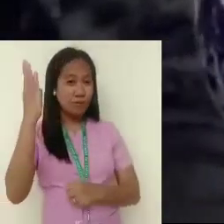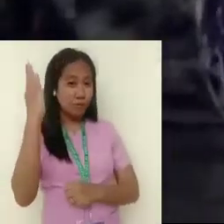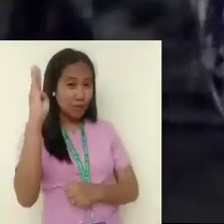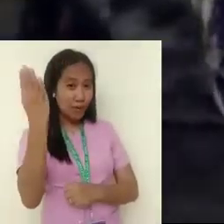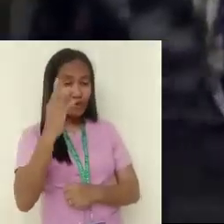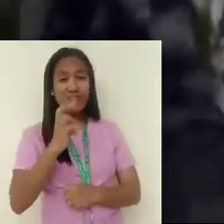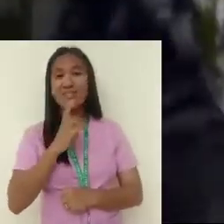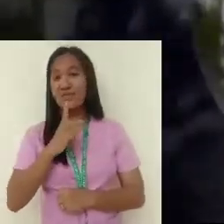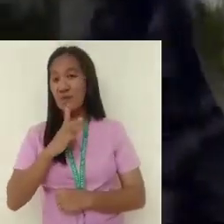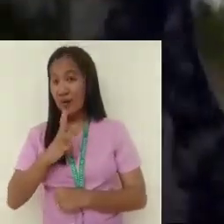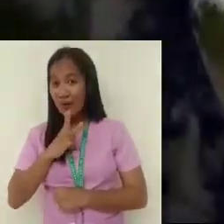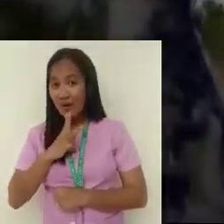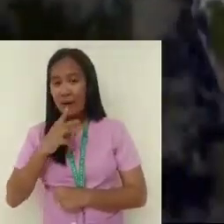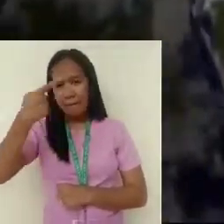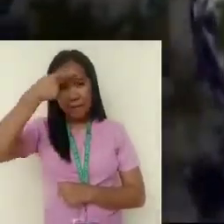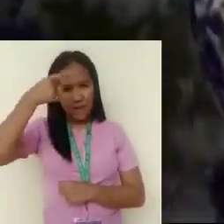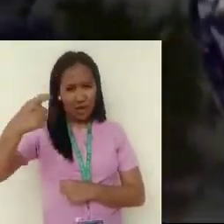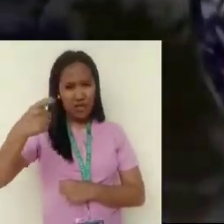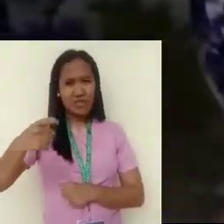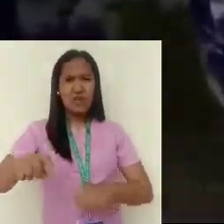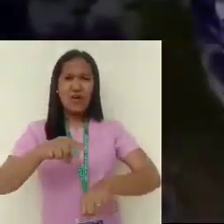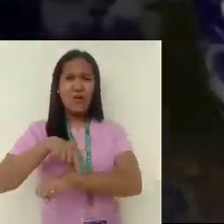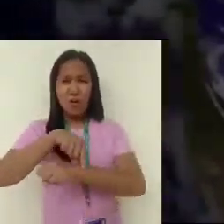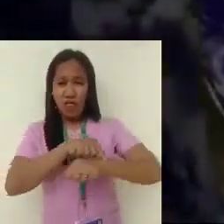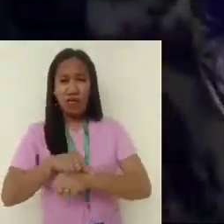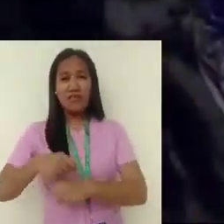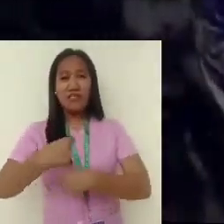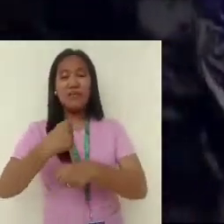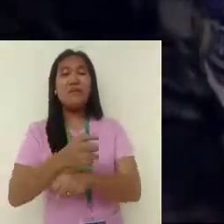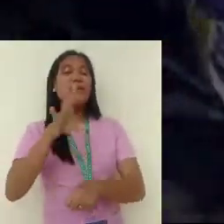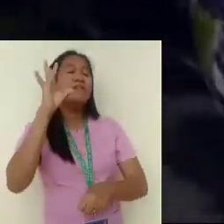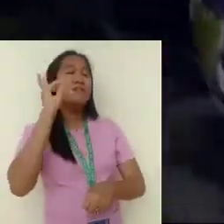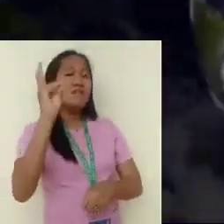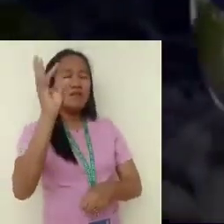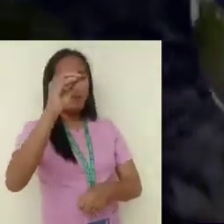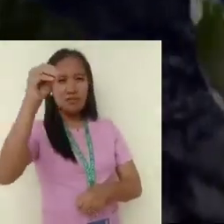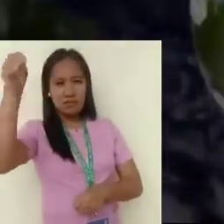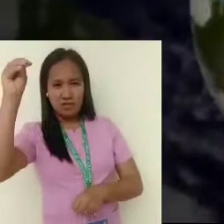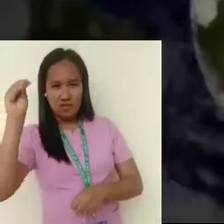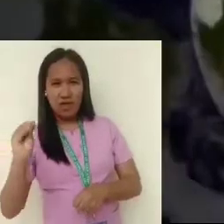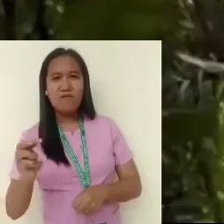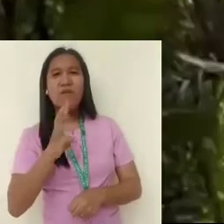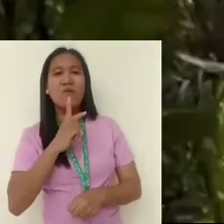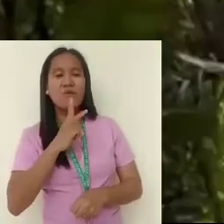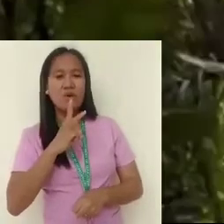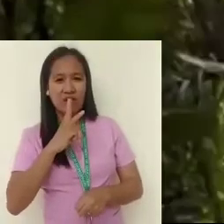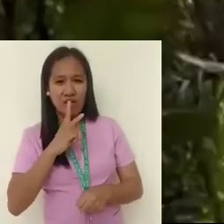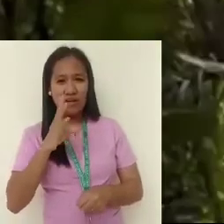is because the Earth is 70% water. Most of this water is found in our ocean.